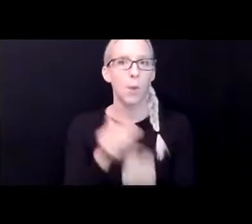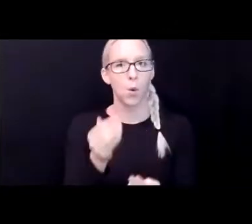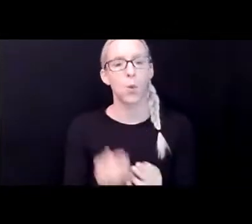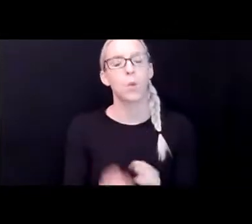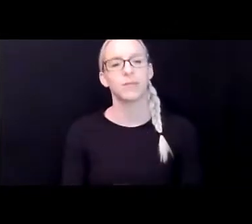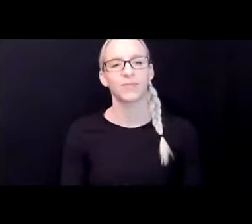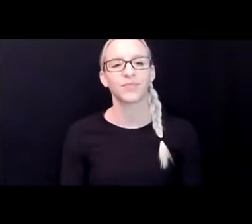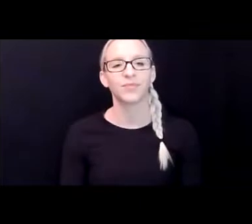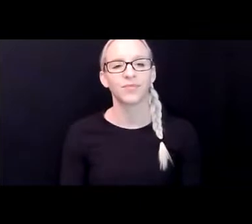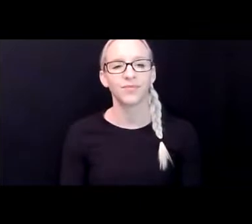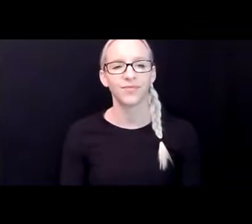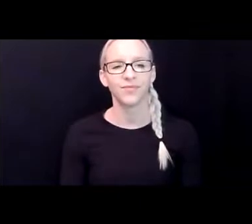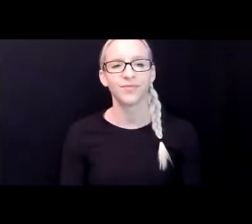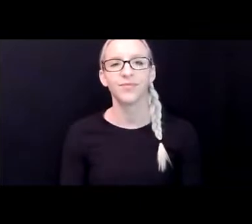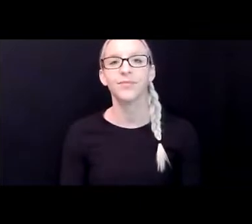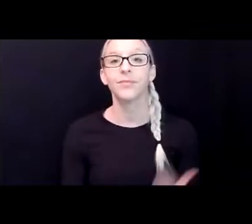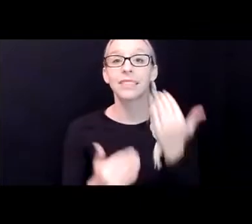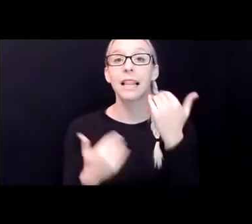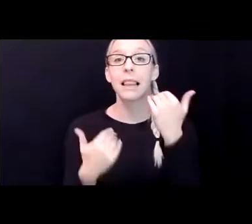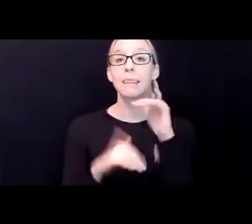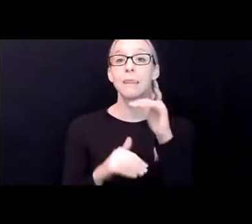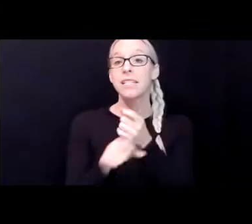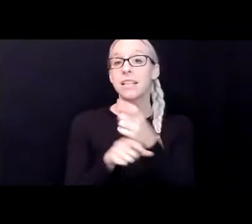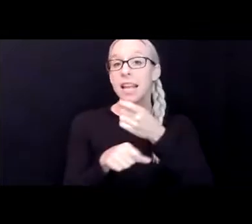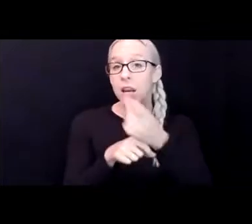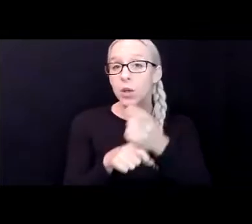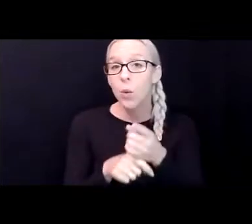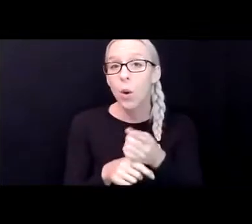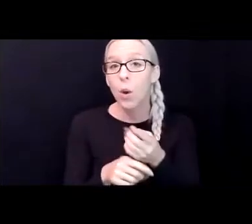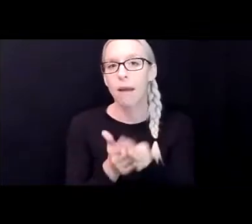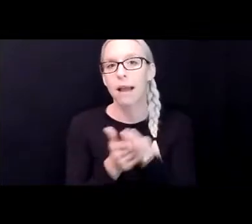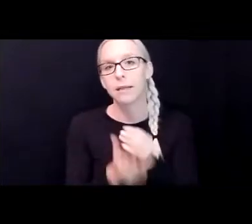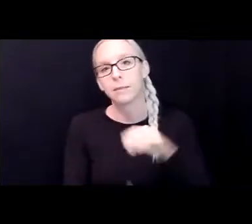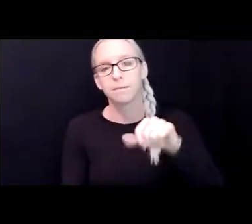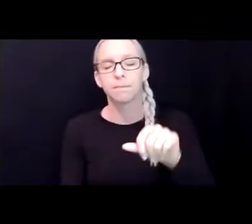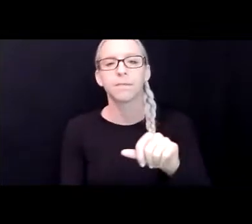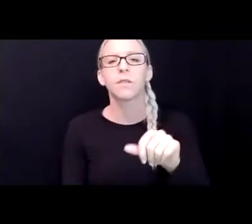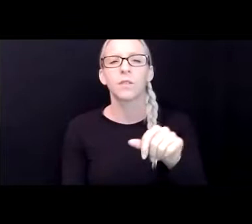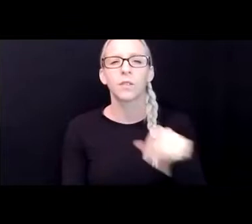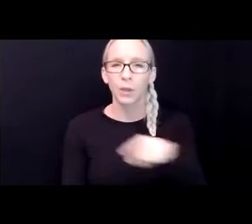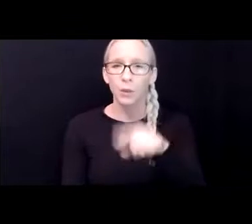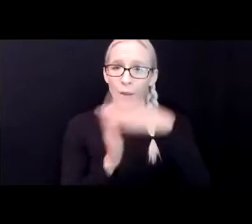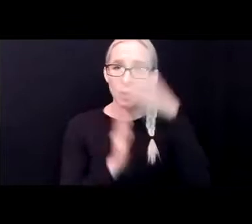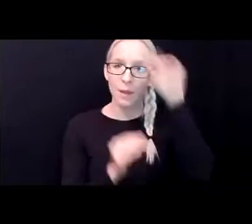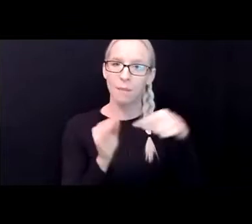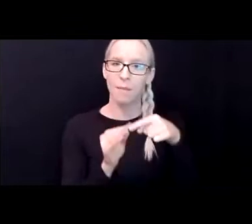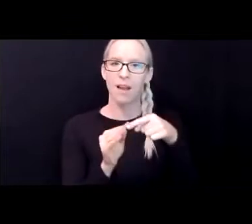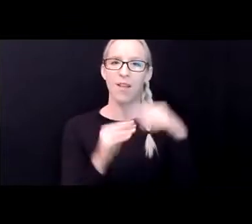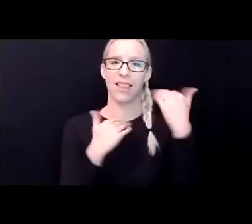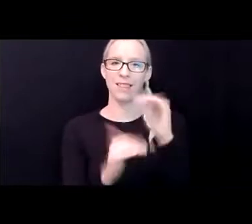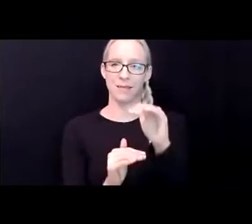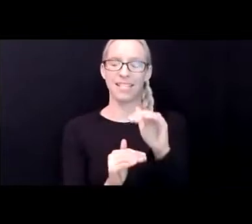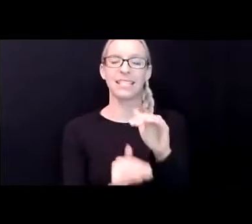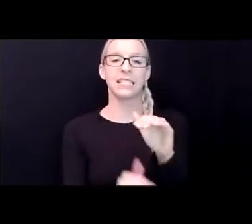does. Limits on annual contributions. You've learned a little bit about some of the limits on the able account. The special needs trusts